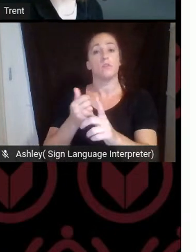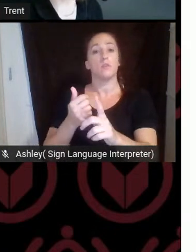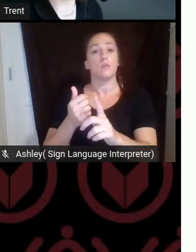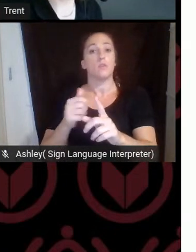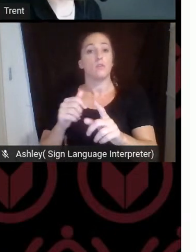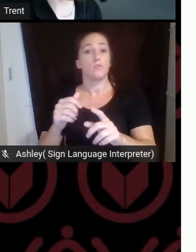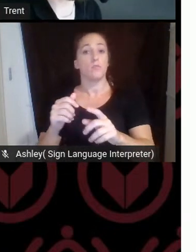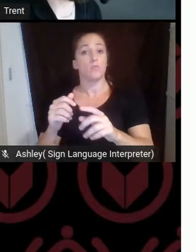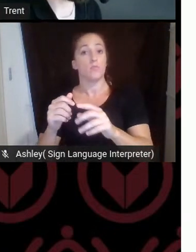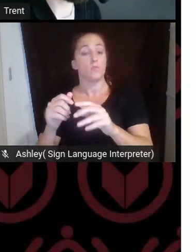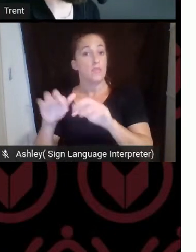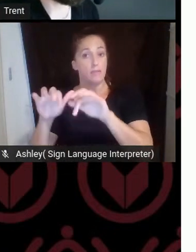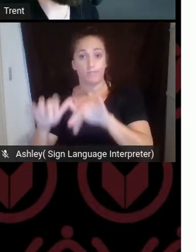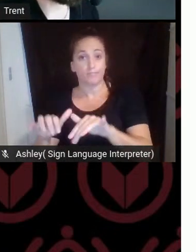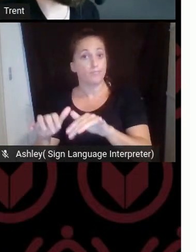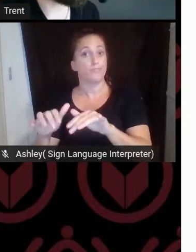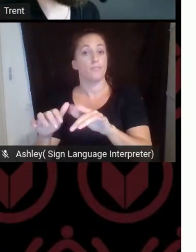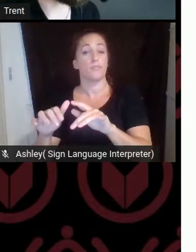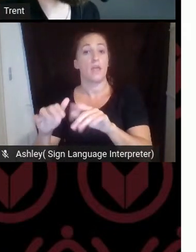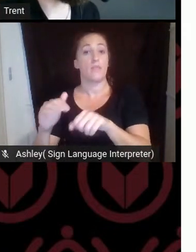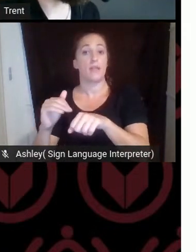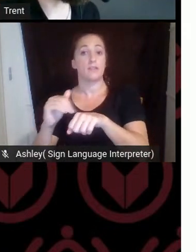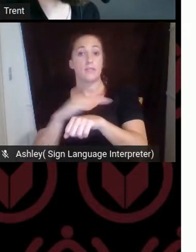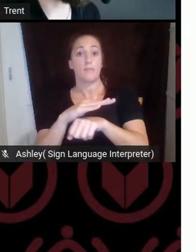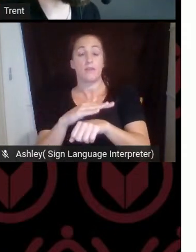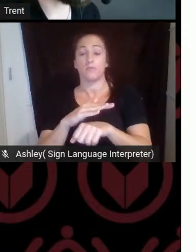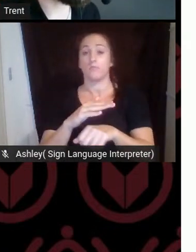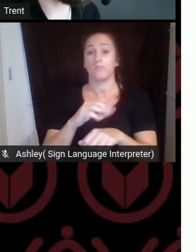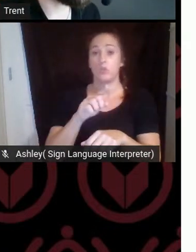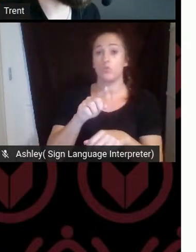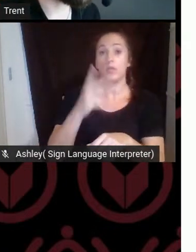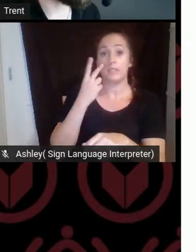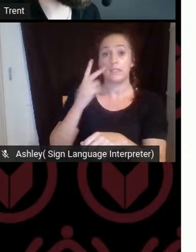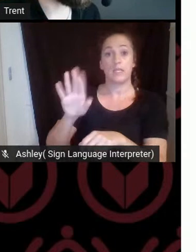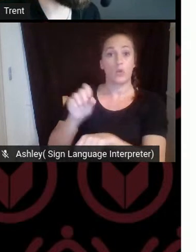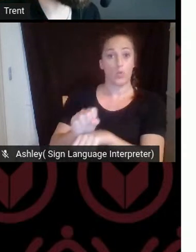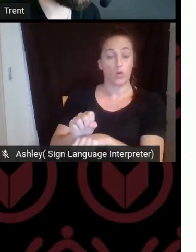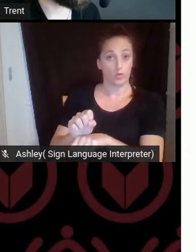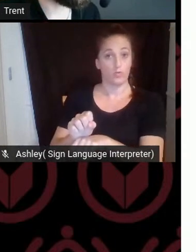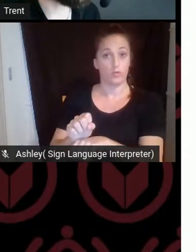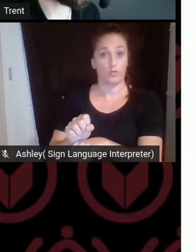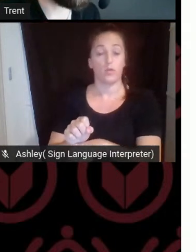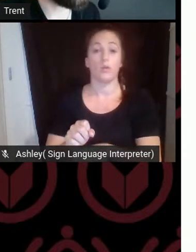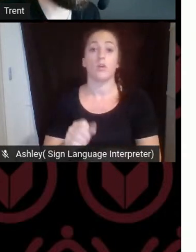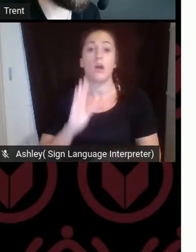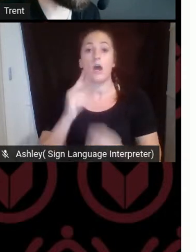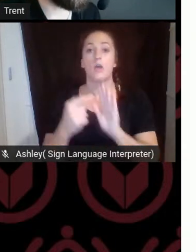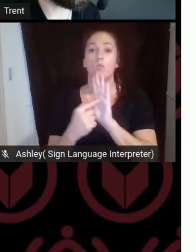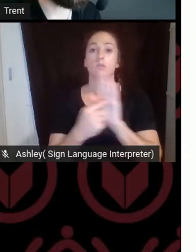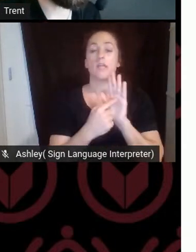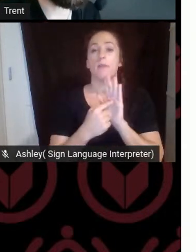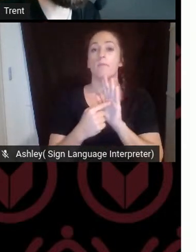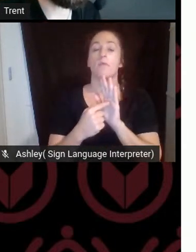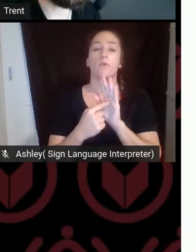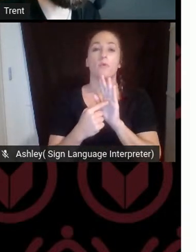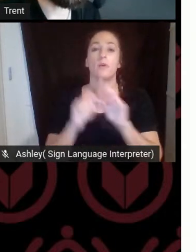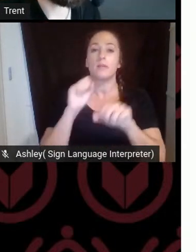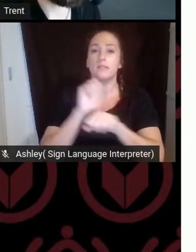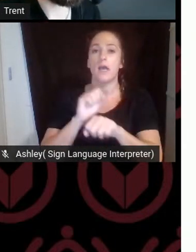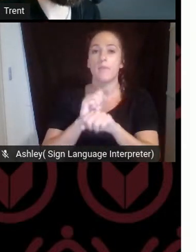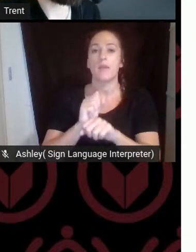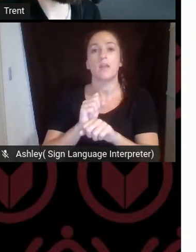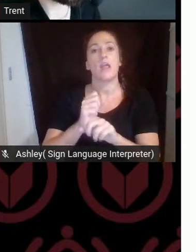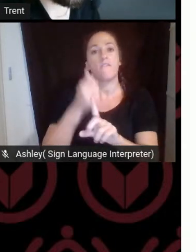turn that back into you. So what I'm going to do is I'm going to say sample assignment. I've selected make a copy for each